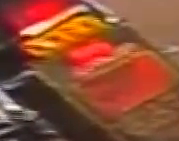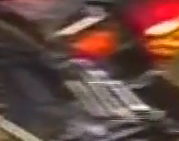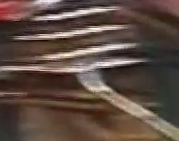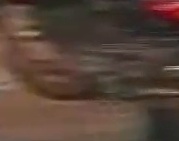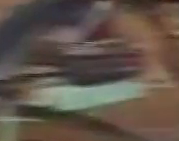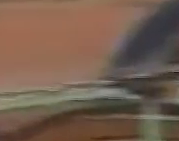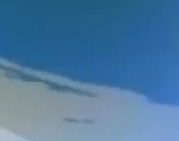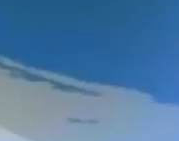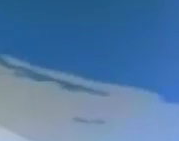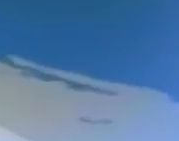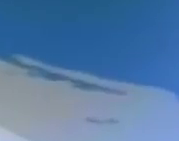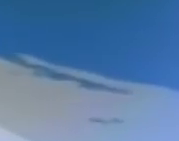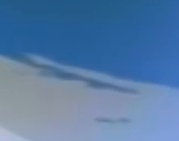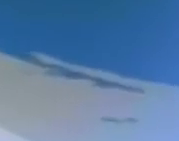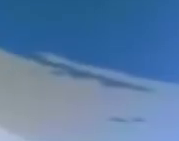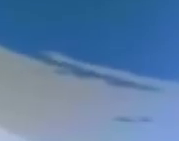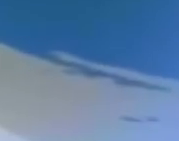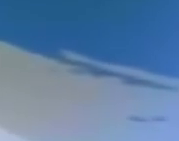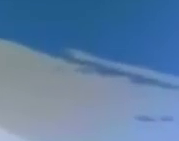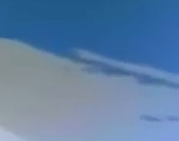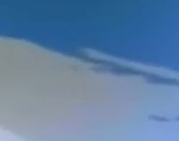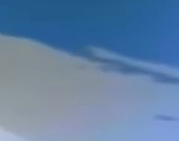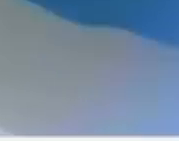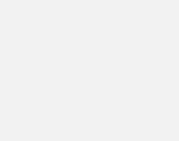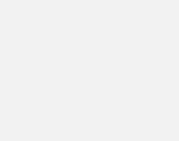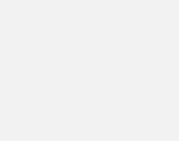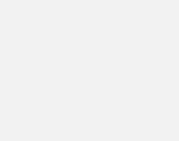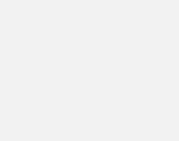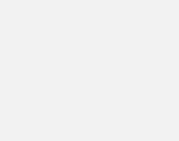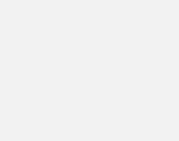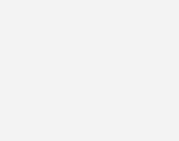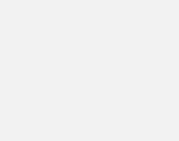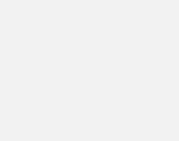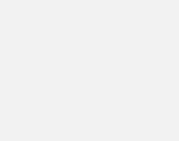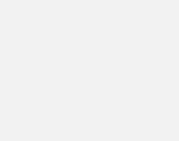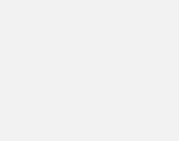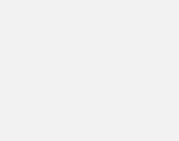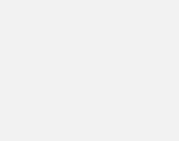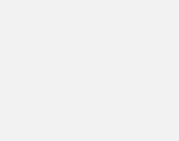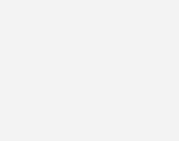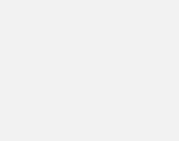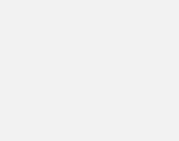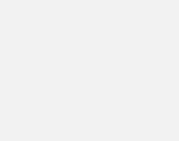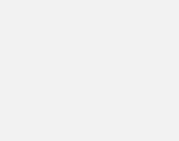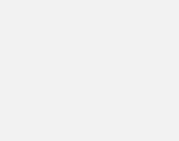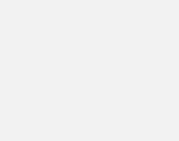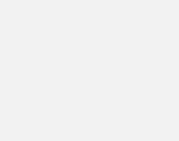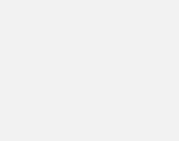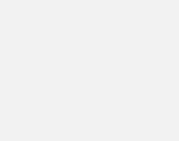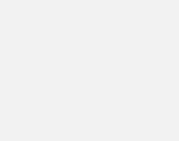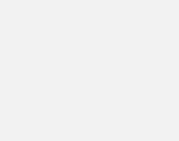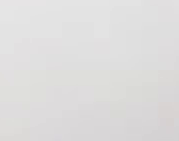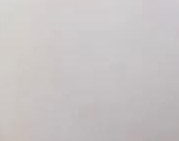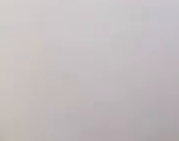Certainly not a good way to start. In association with Fidelity Insurance.